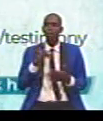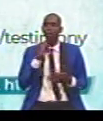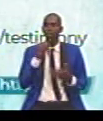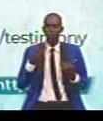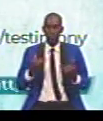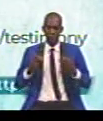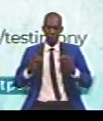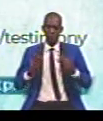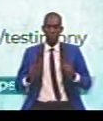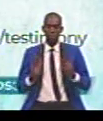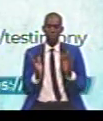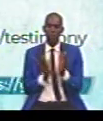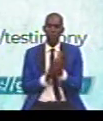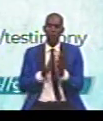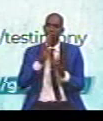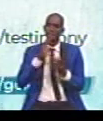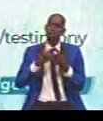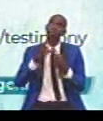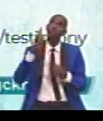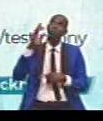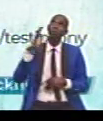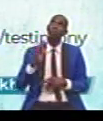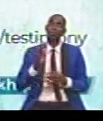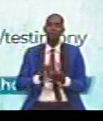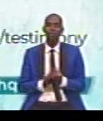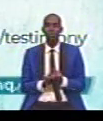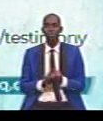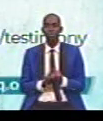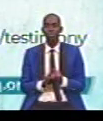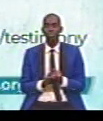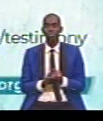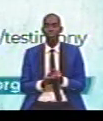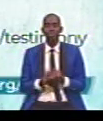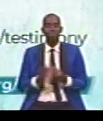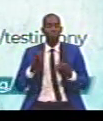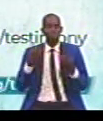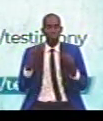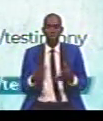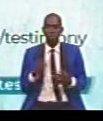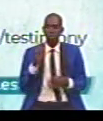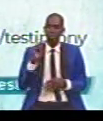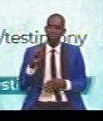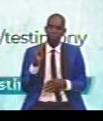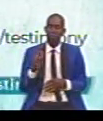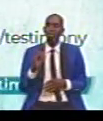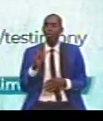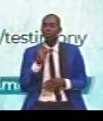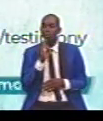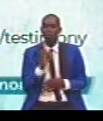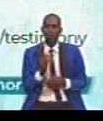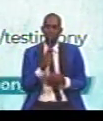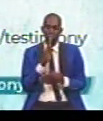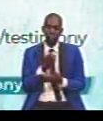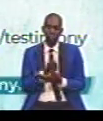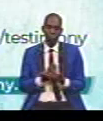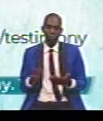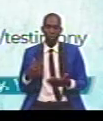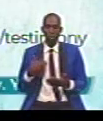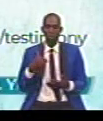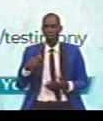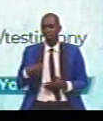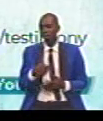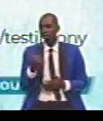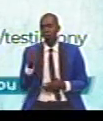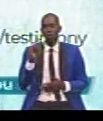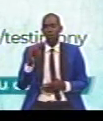God." Hallelujah. Miracles and testimonies being recorded all across the world. We have another testimony from